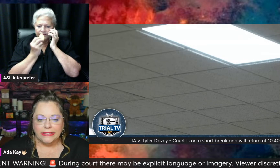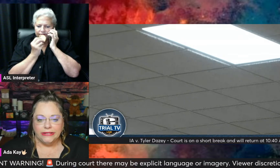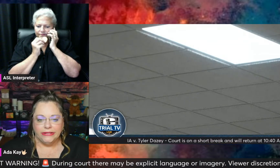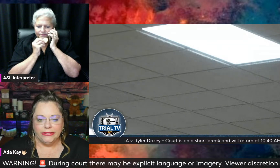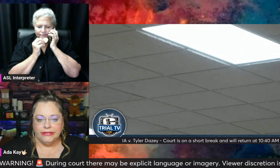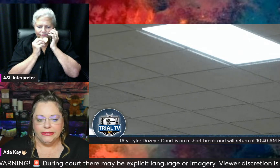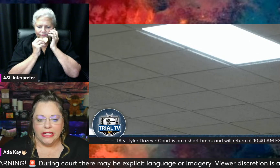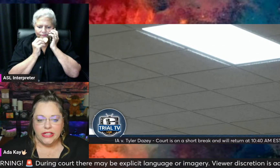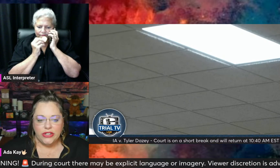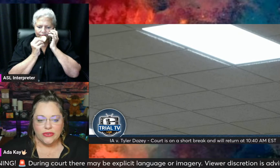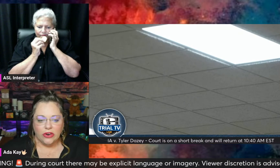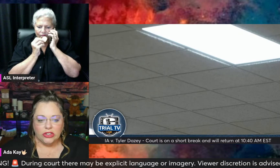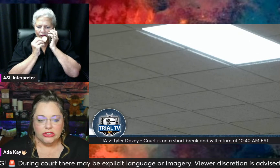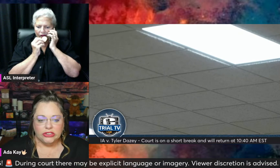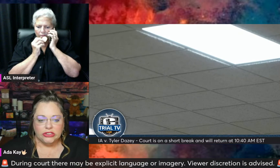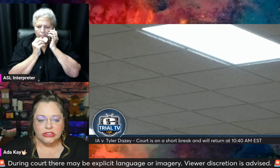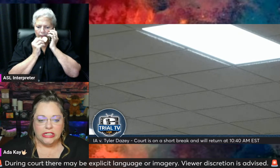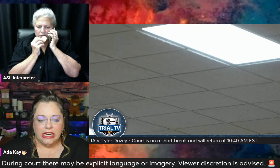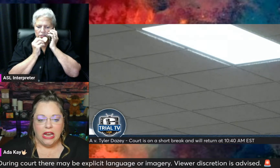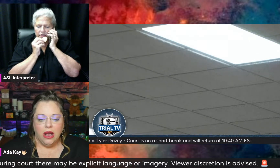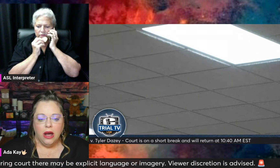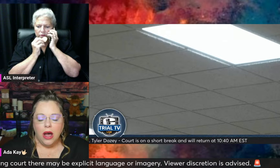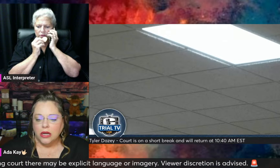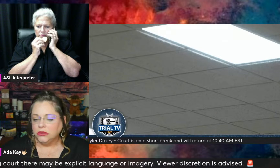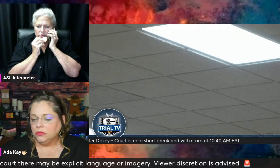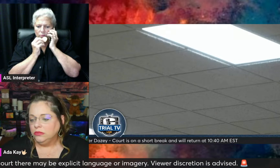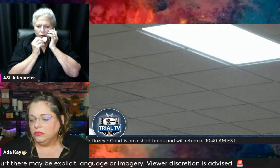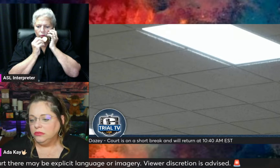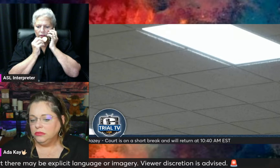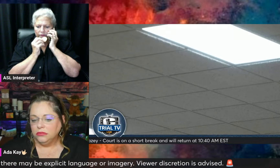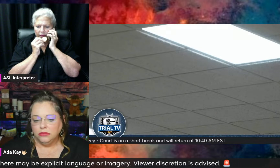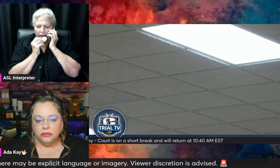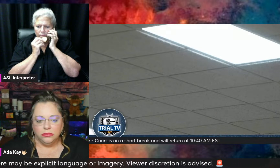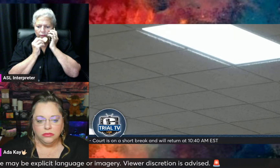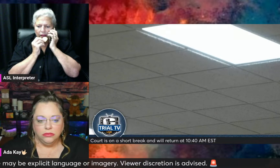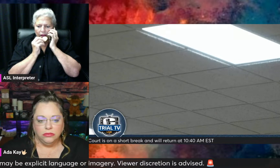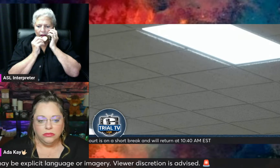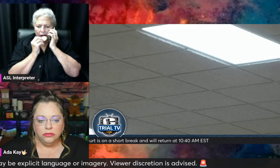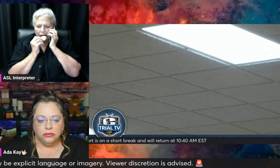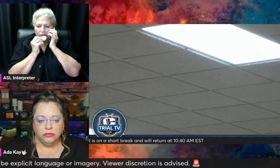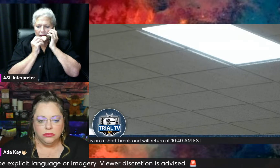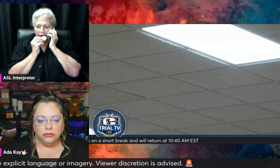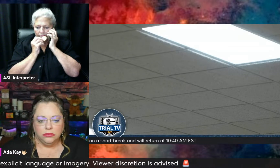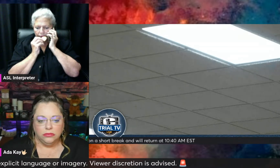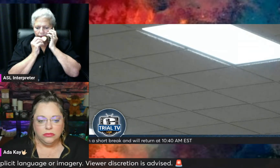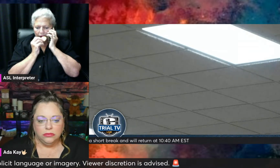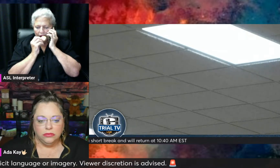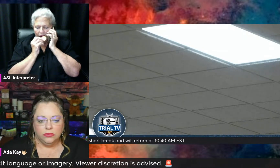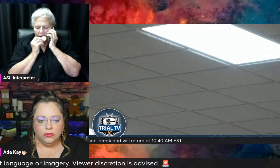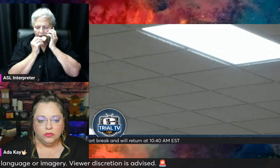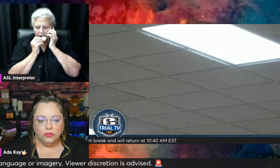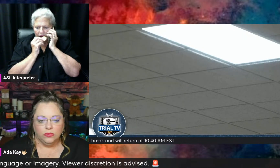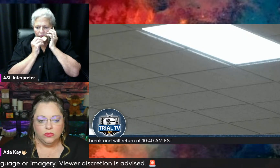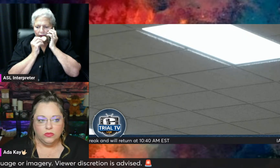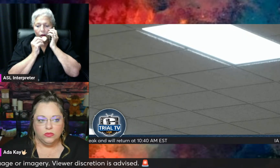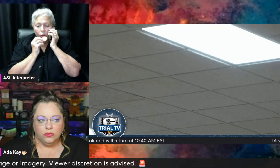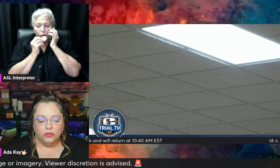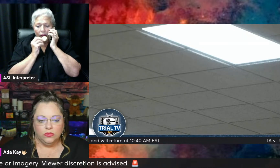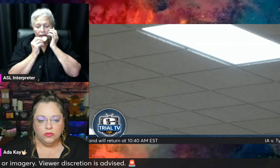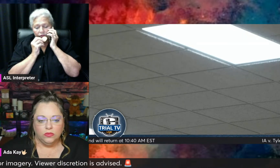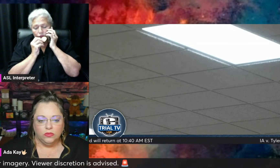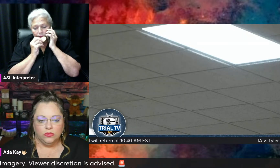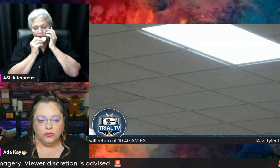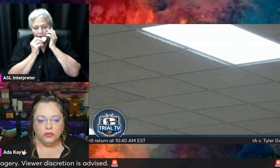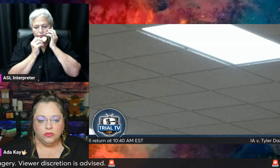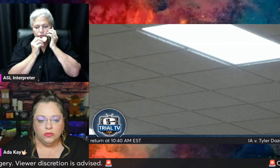Okay. Thank you, Your Honor. use the same setup here and just